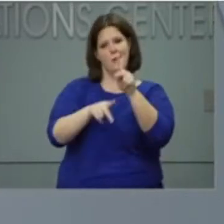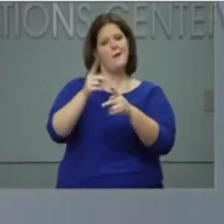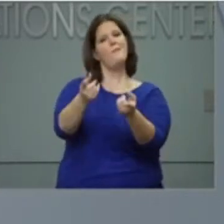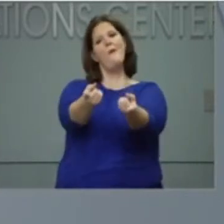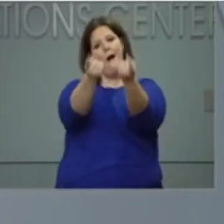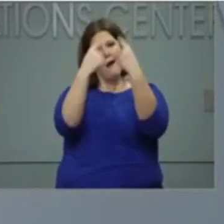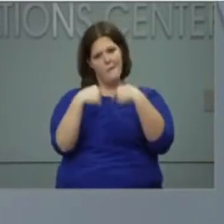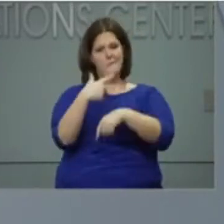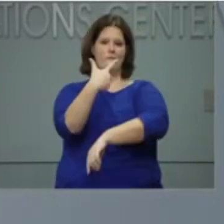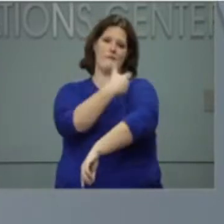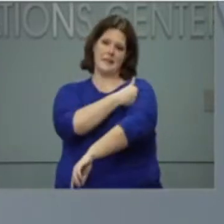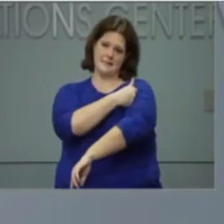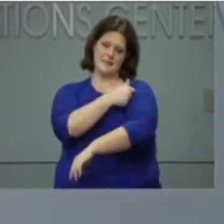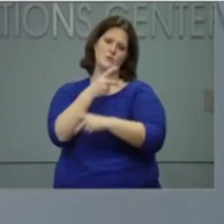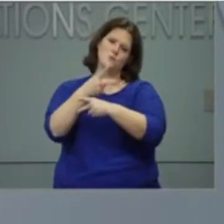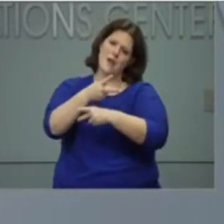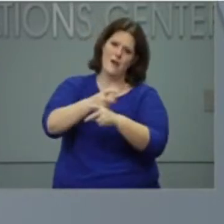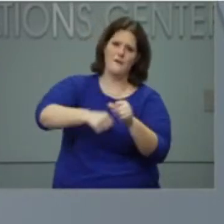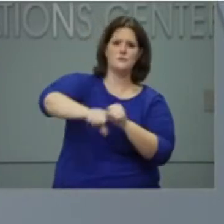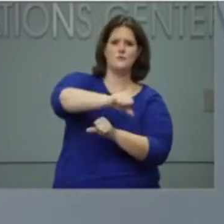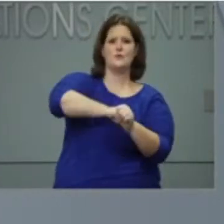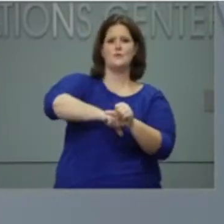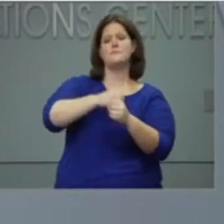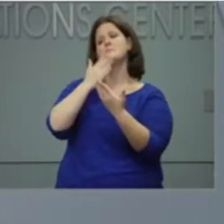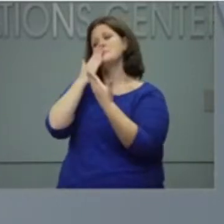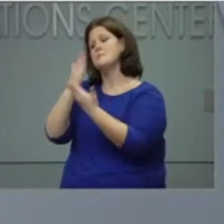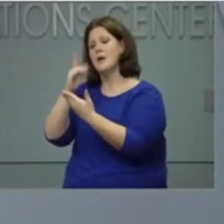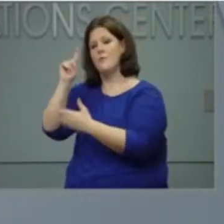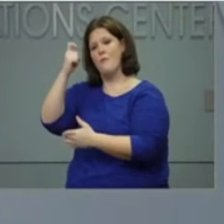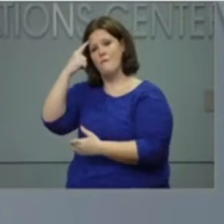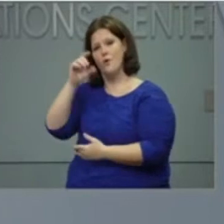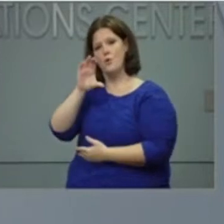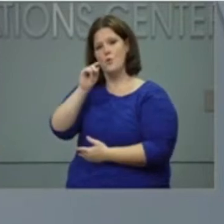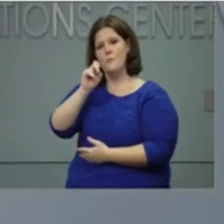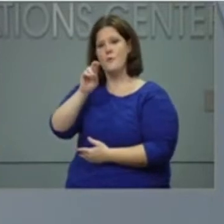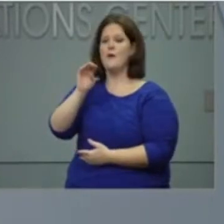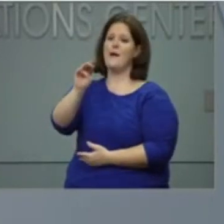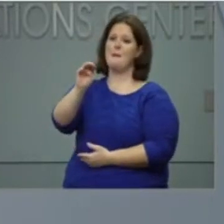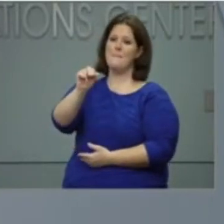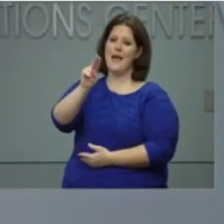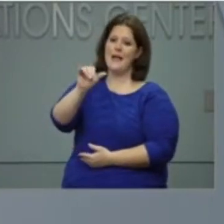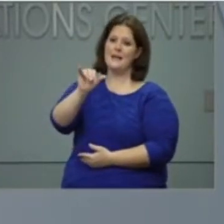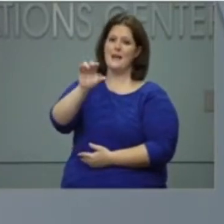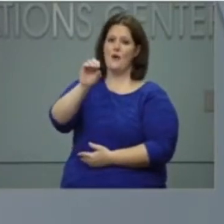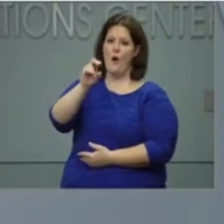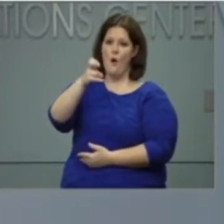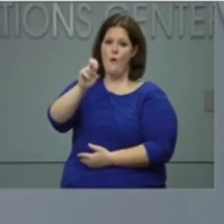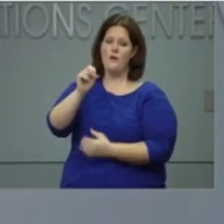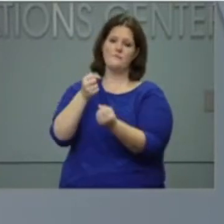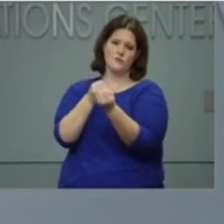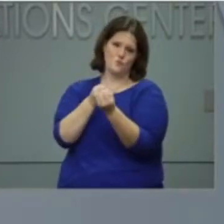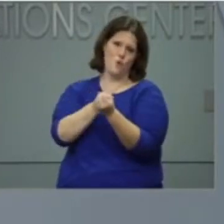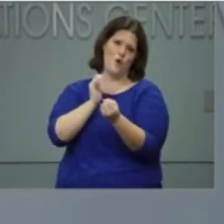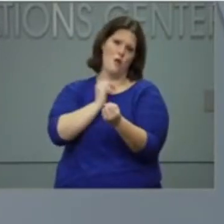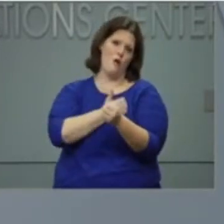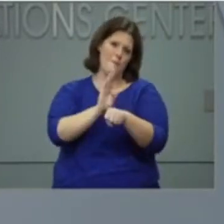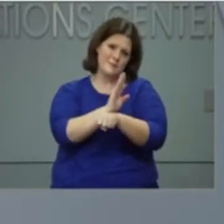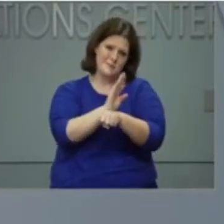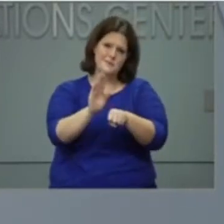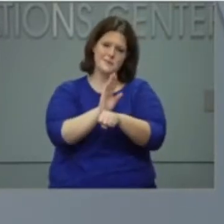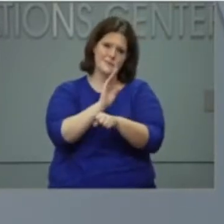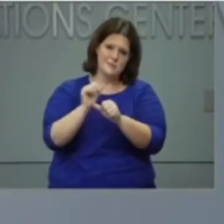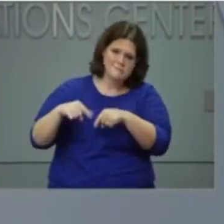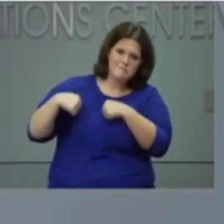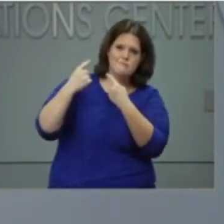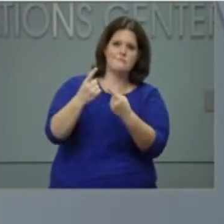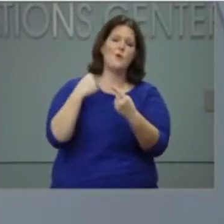another. Thanks to Governor Cooper and Mandy Cohen and the rest of our local and state leaders for supporting our industry through this. We're really looking forward to